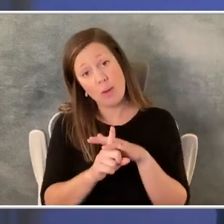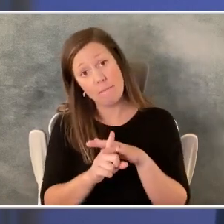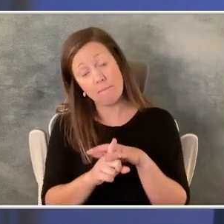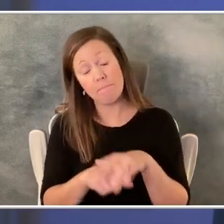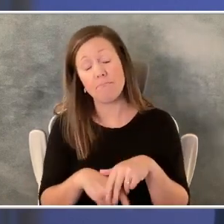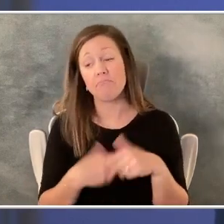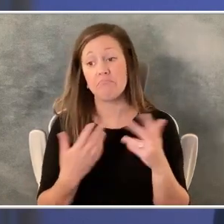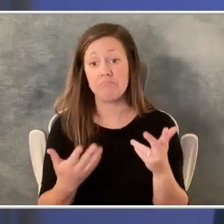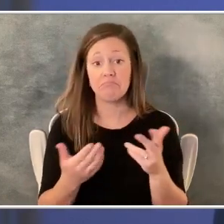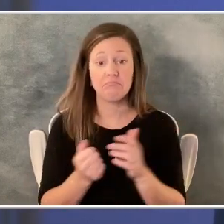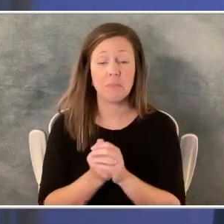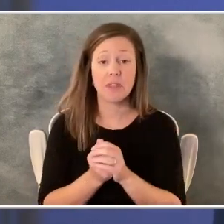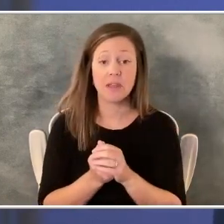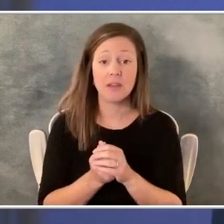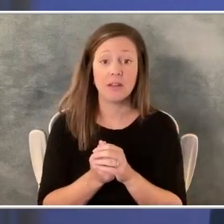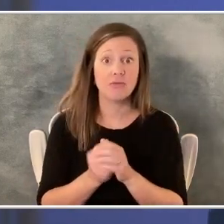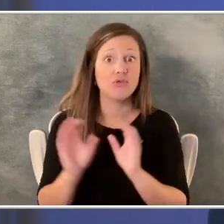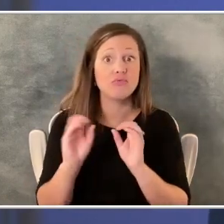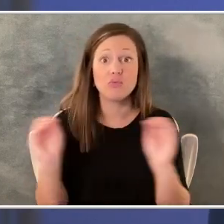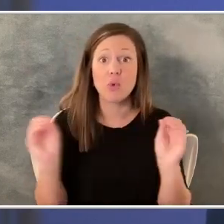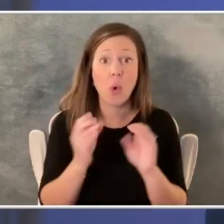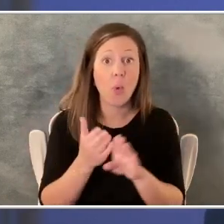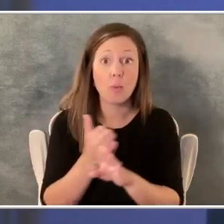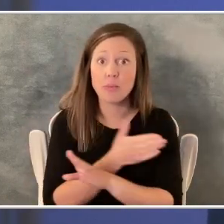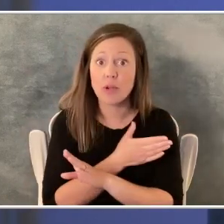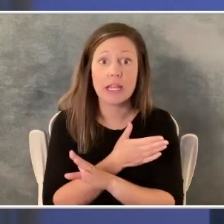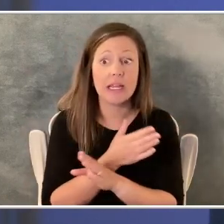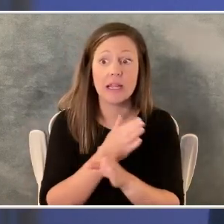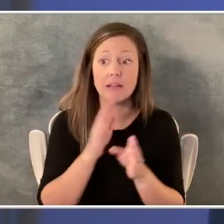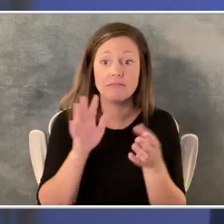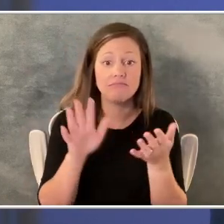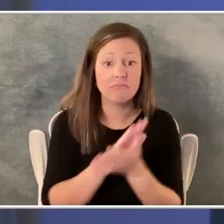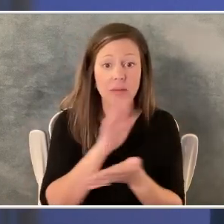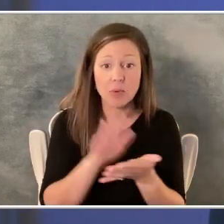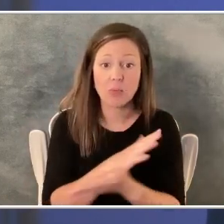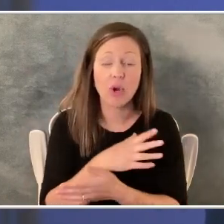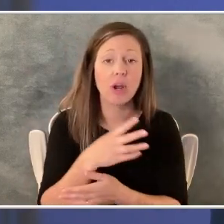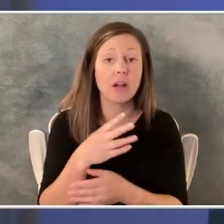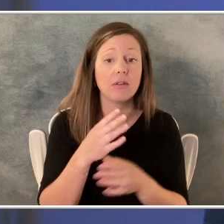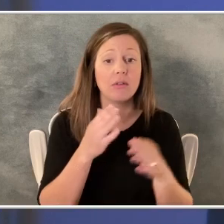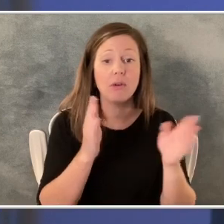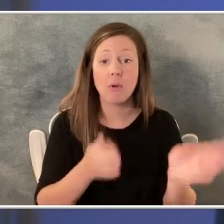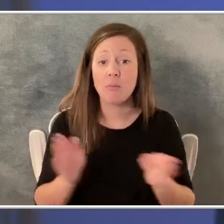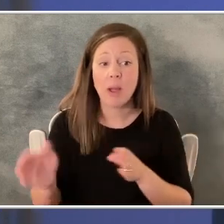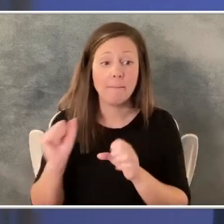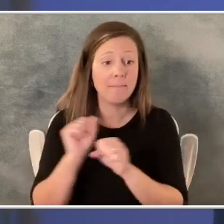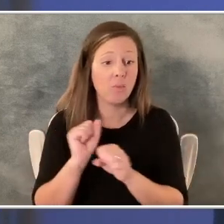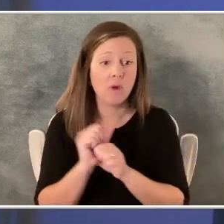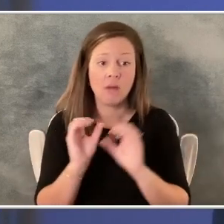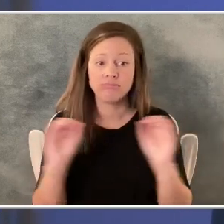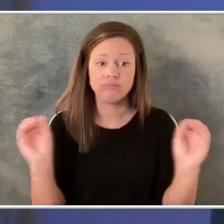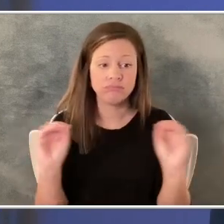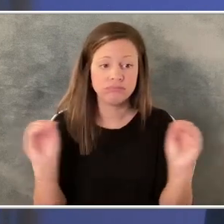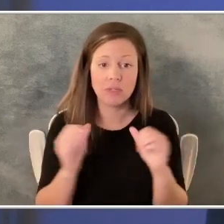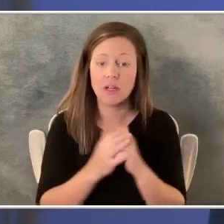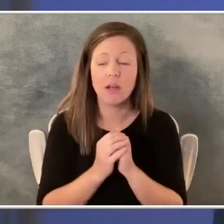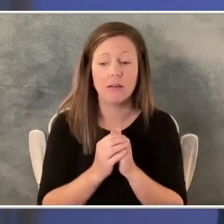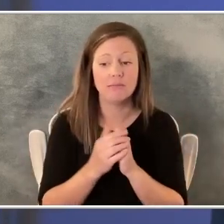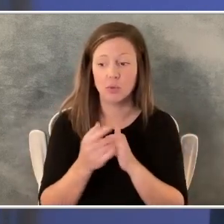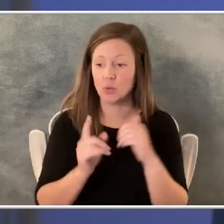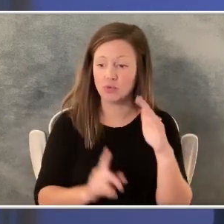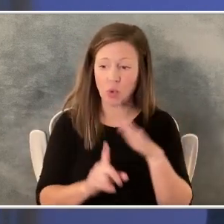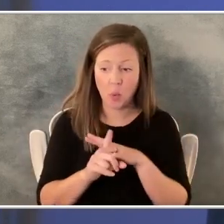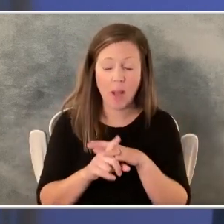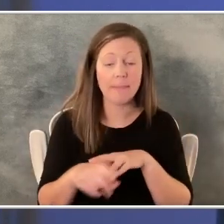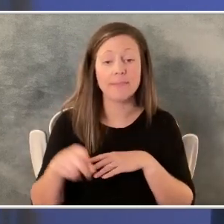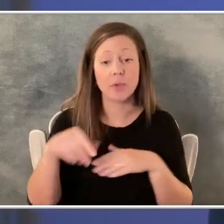There's no pre-scan prep work. At your appointed time, they take you into the room.